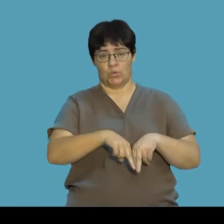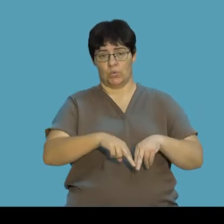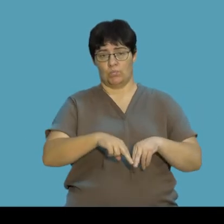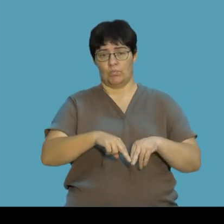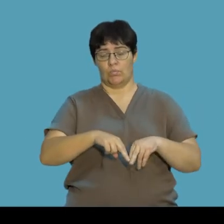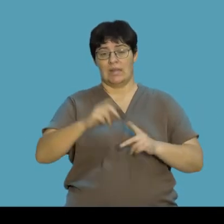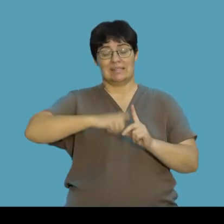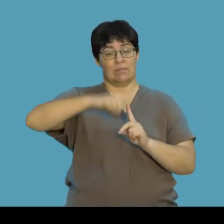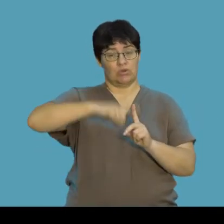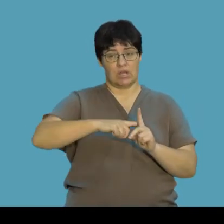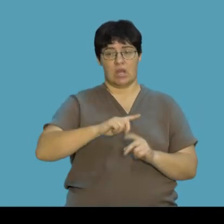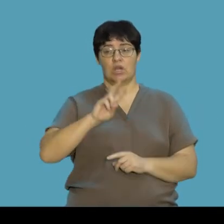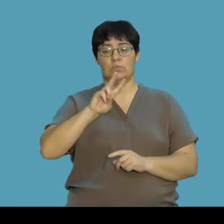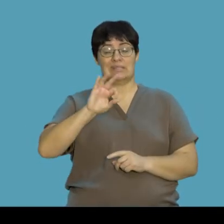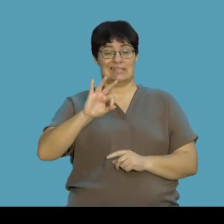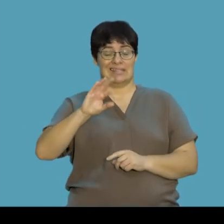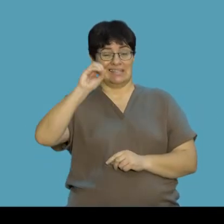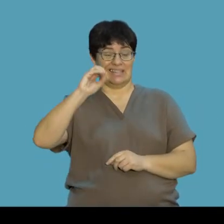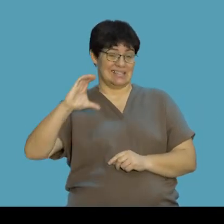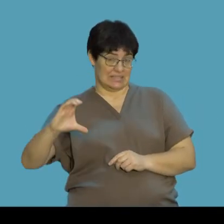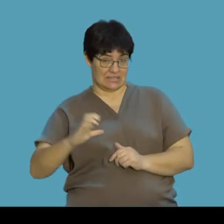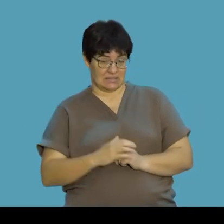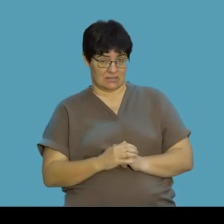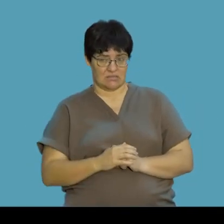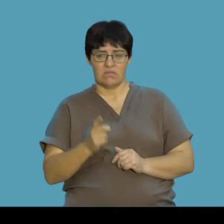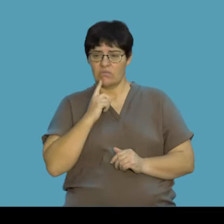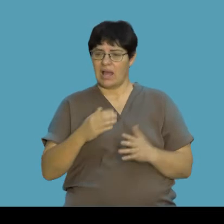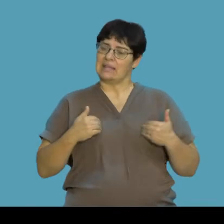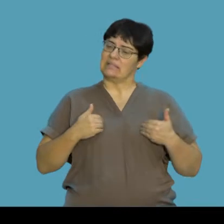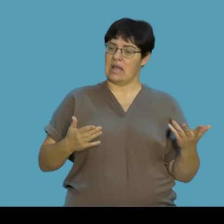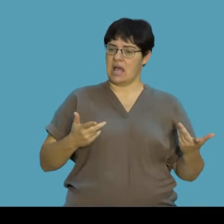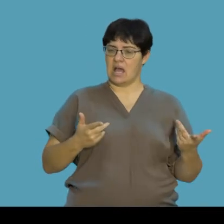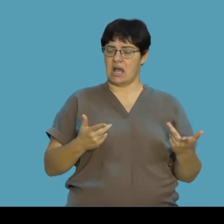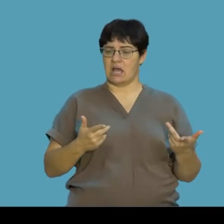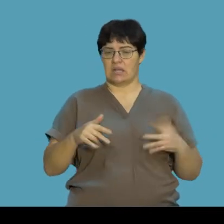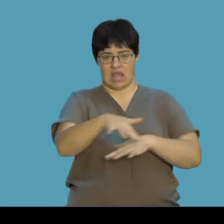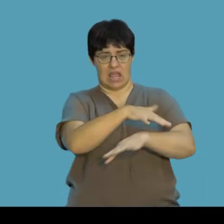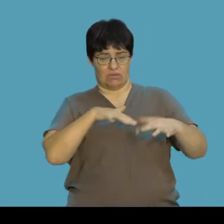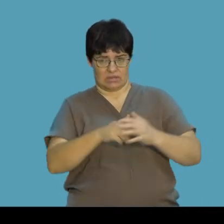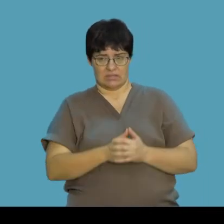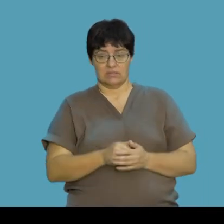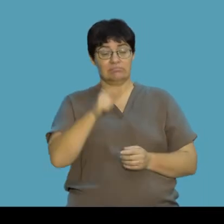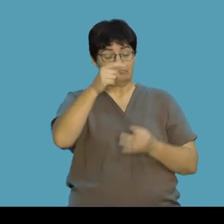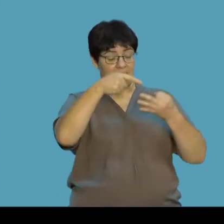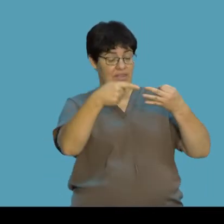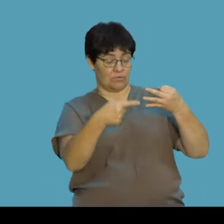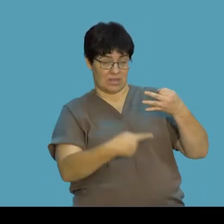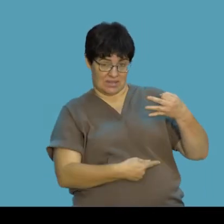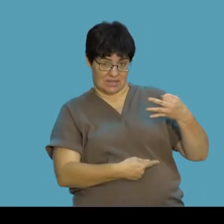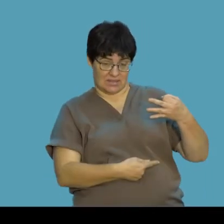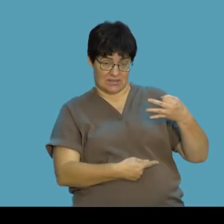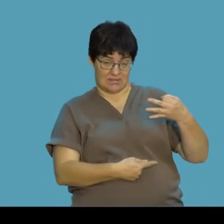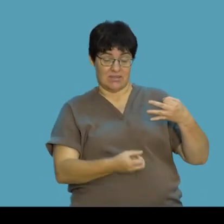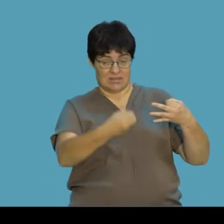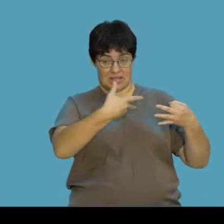degrees Celsius. Okay. Now, we can think of this as our standard condition. We're saying that these substances, we are given